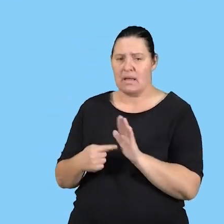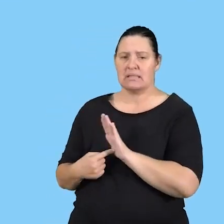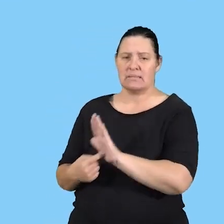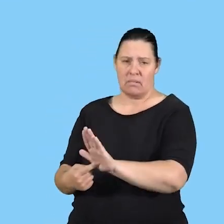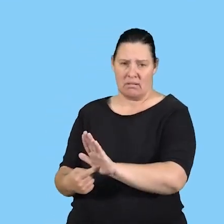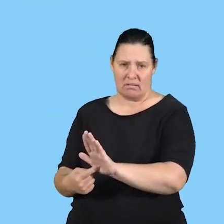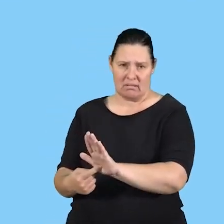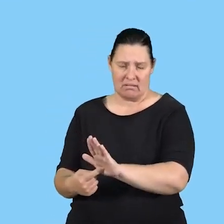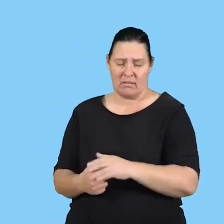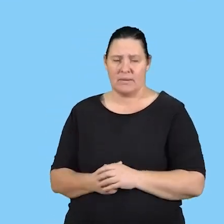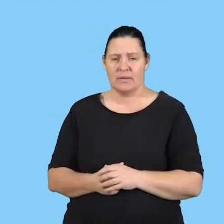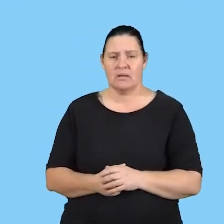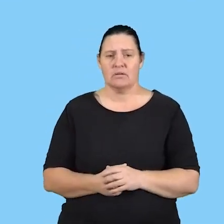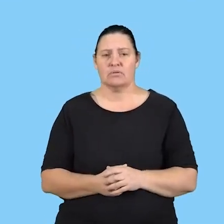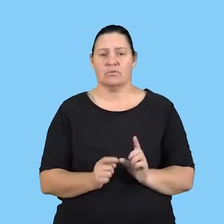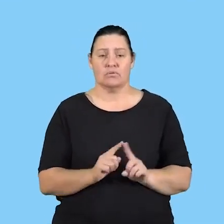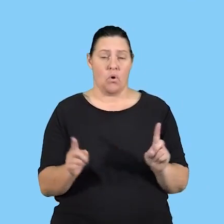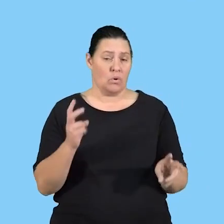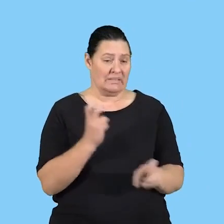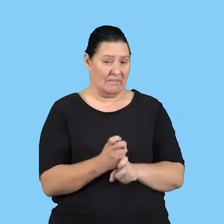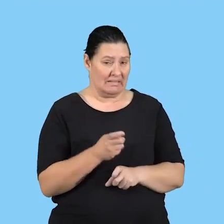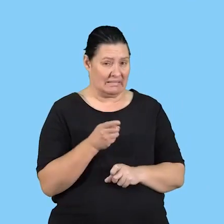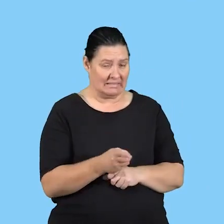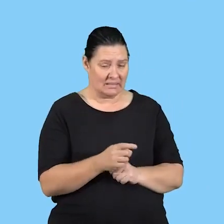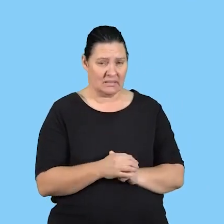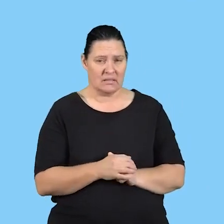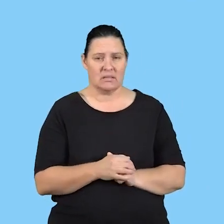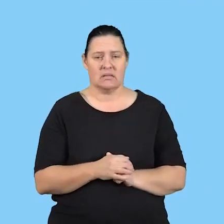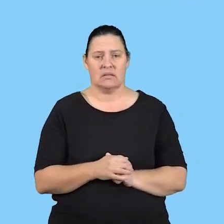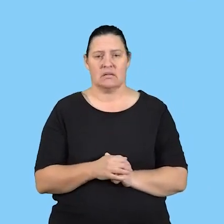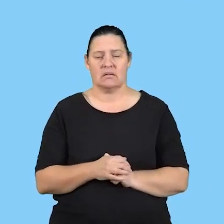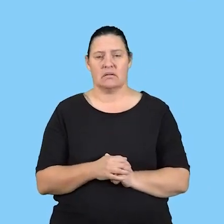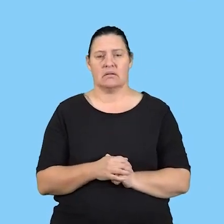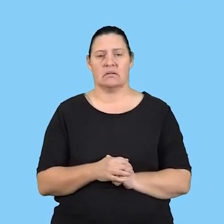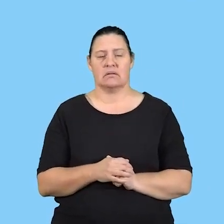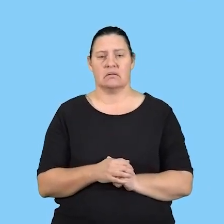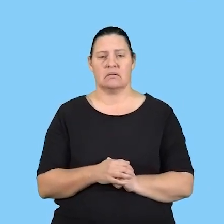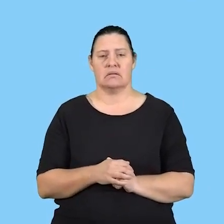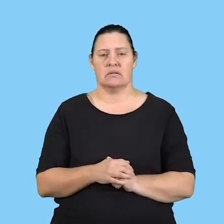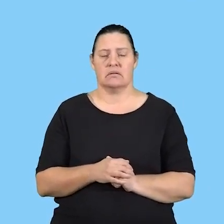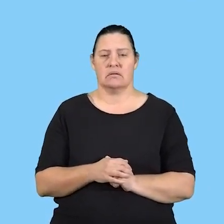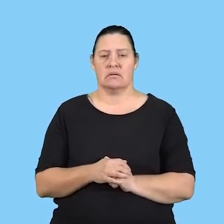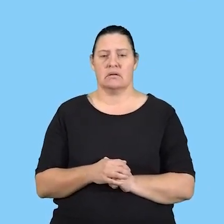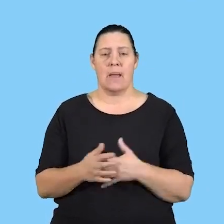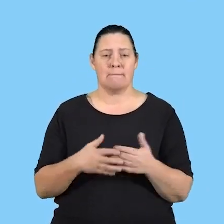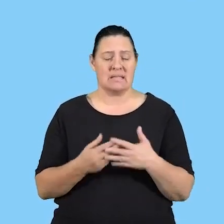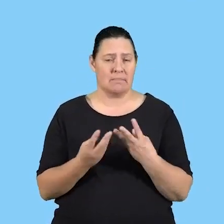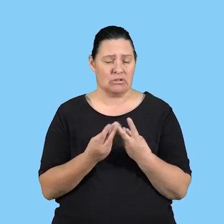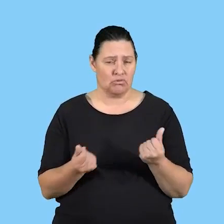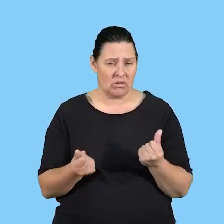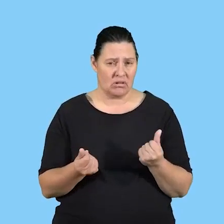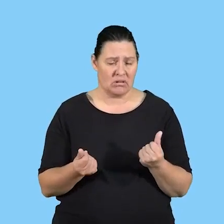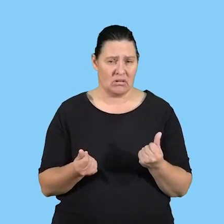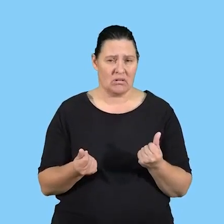at a symbolic level. Now, the difficulty with this also is that matter